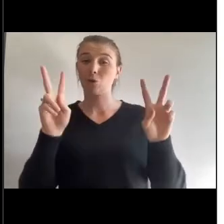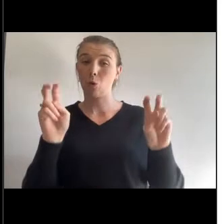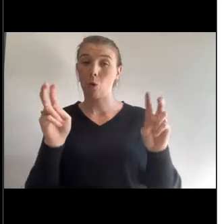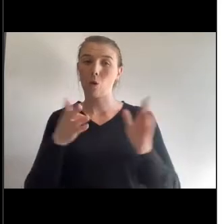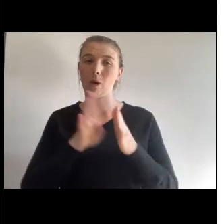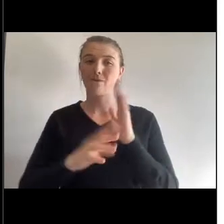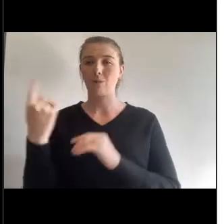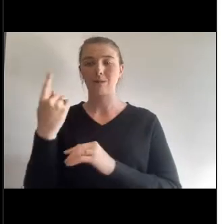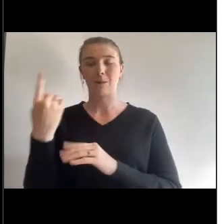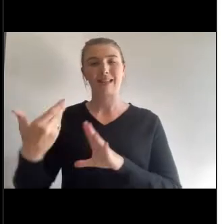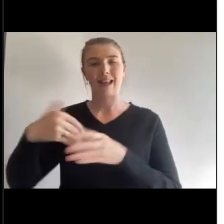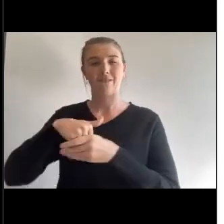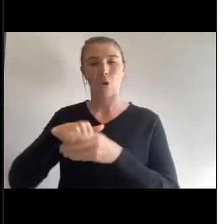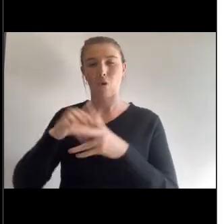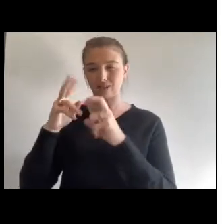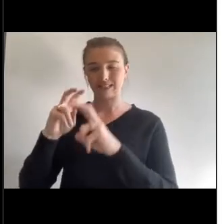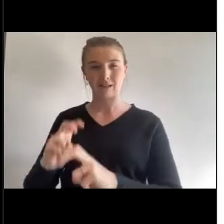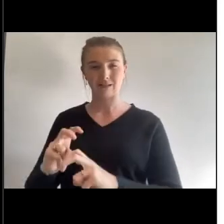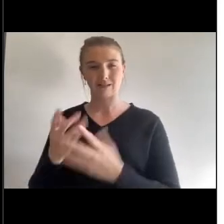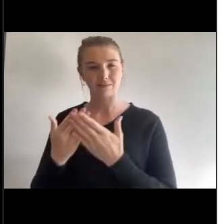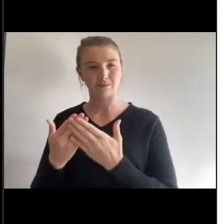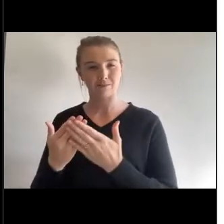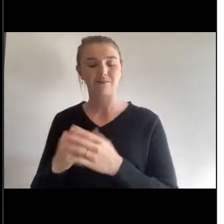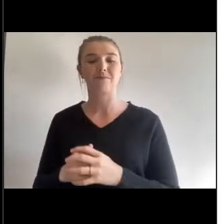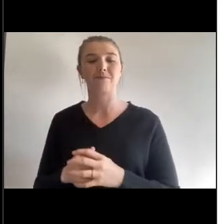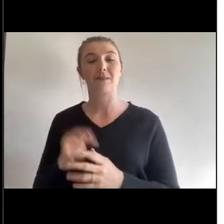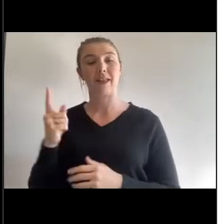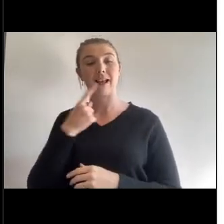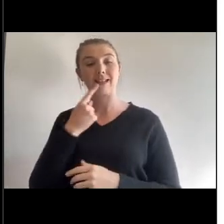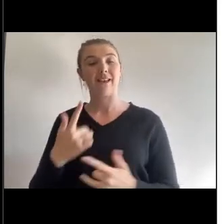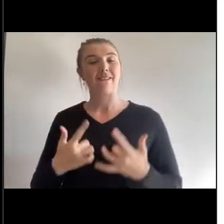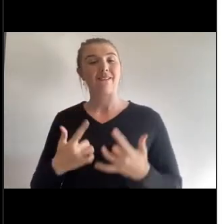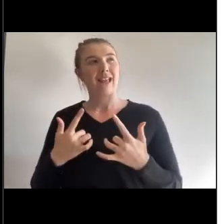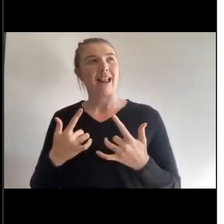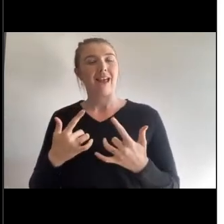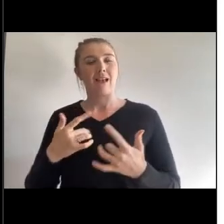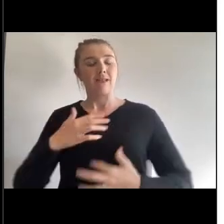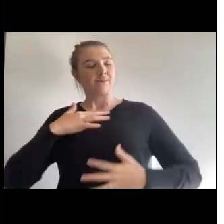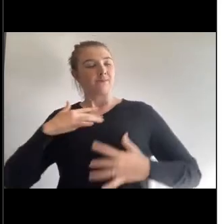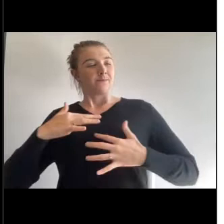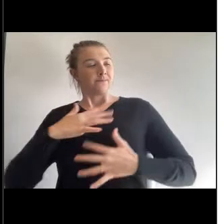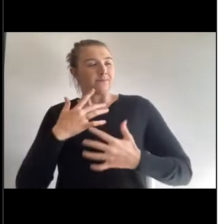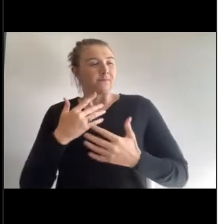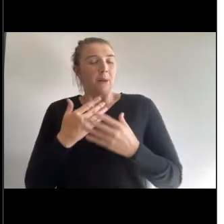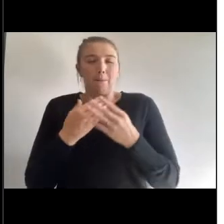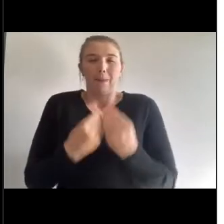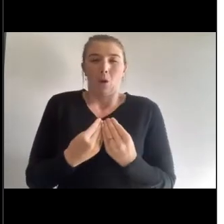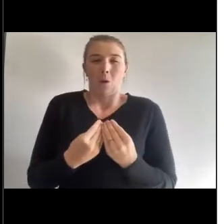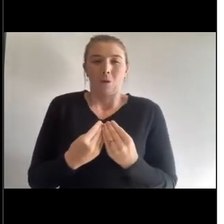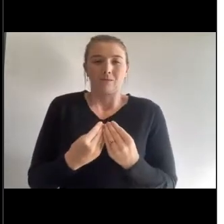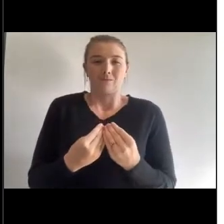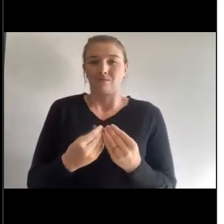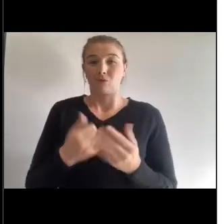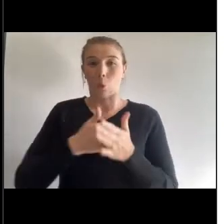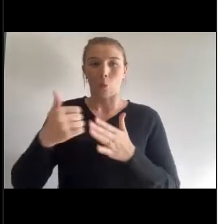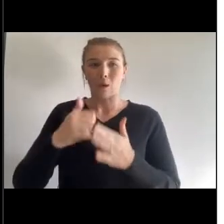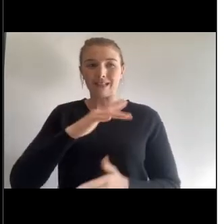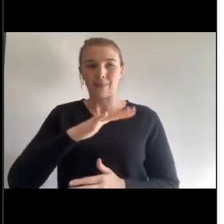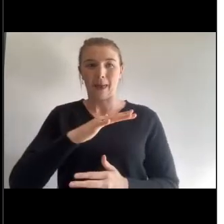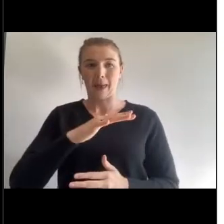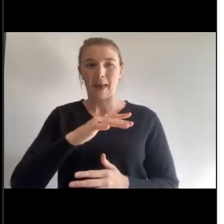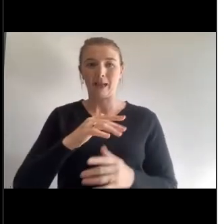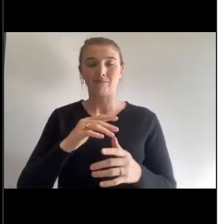it really well, I think. They said, the thing with this sense of belonging is that it comes and goes. It's